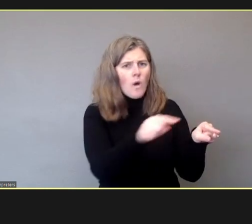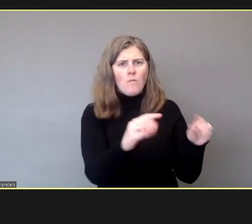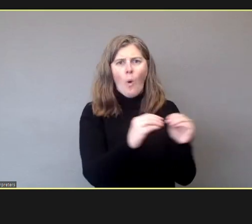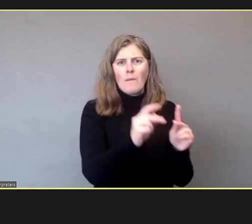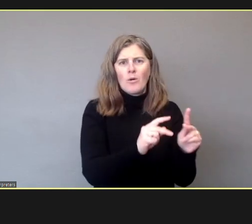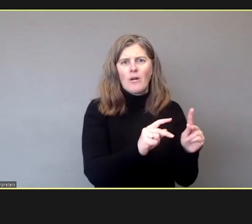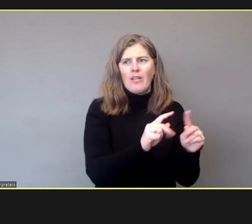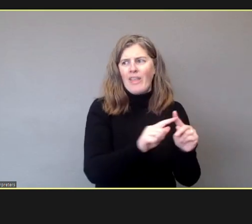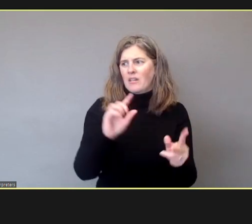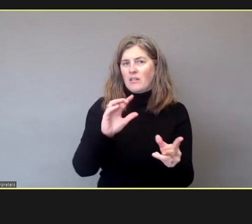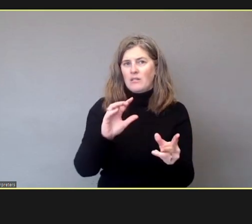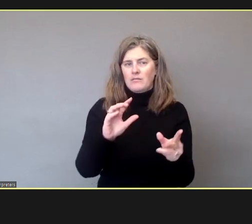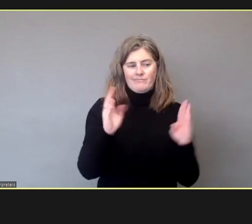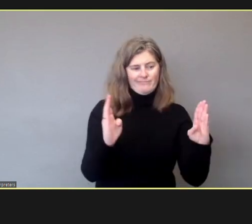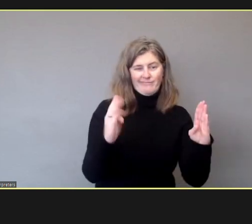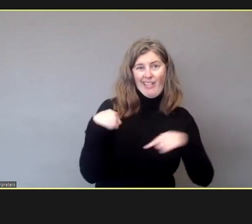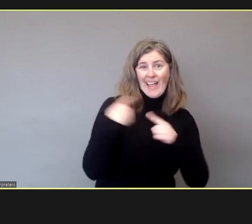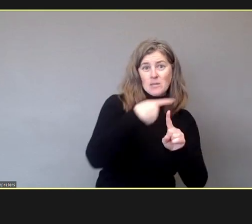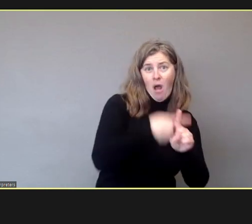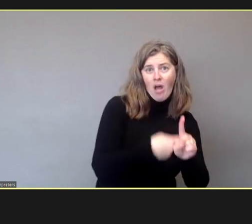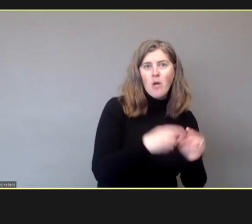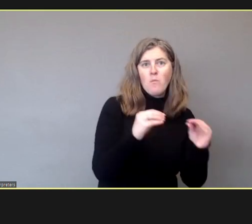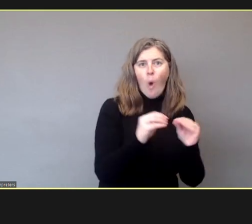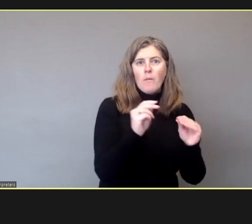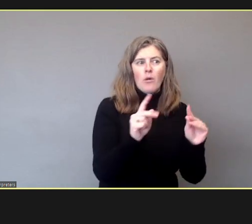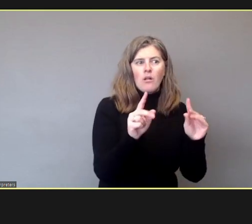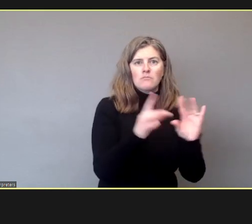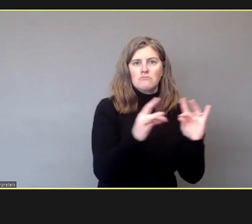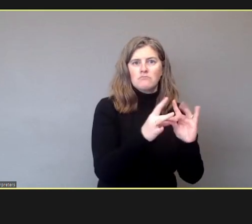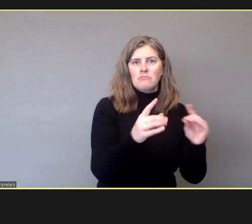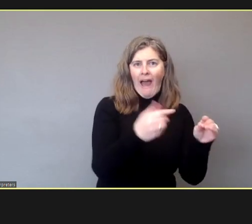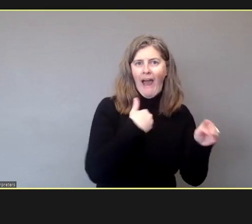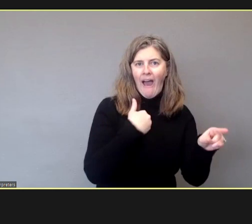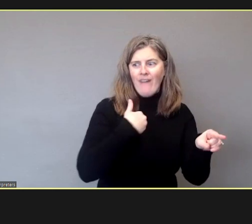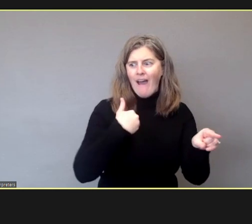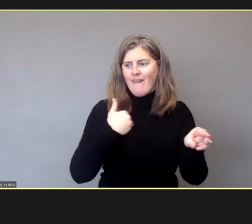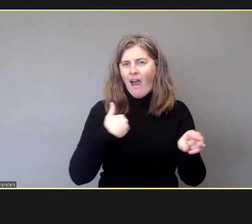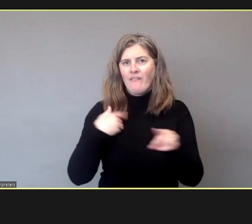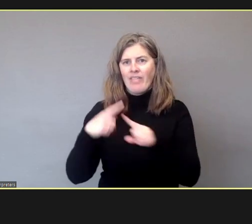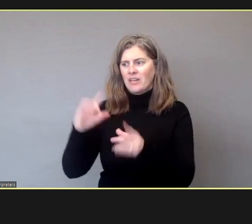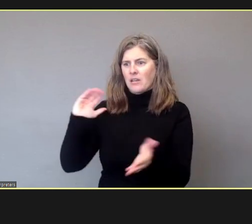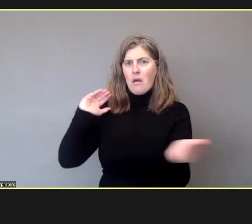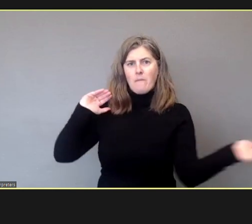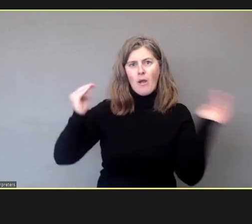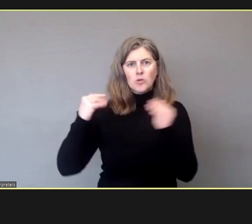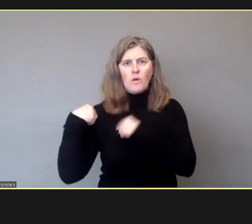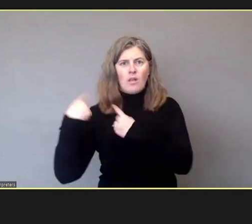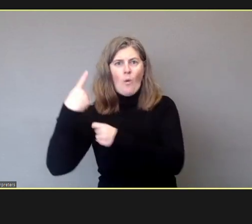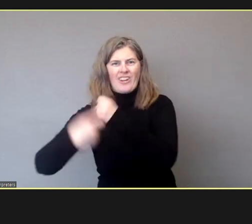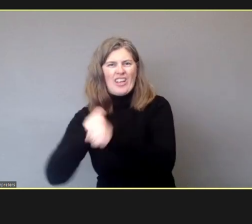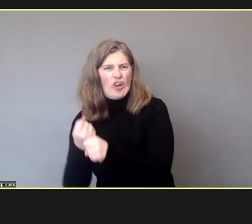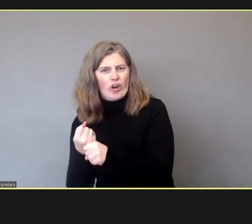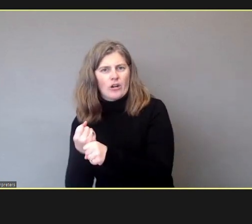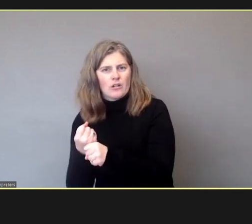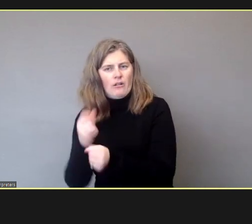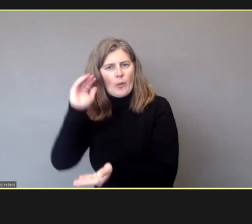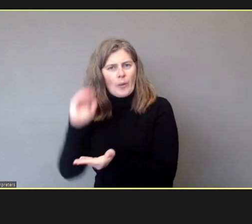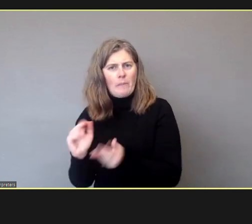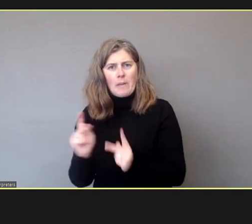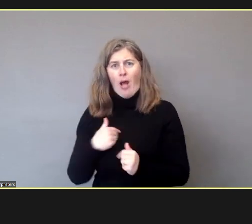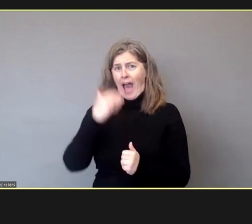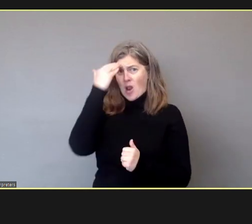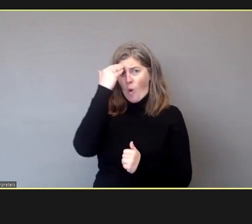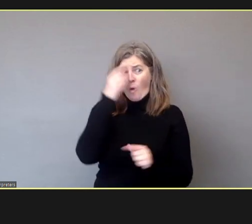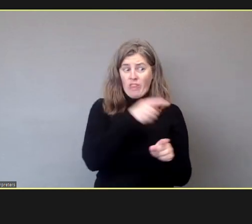in the whole pandemic up until the past month. And my experience, Jared, is the same as yours, that the people I know,